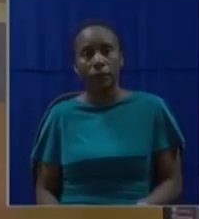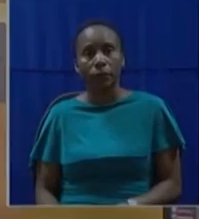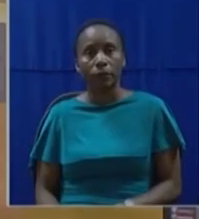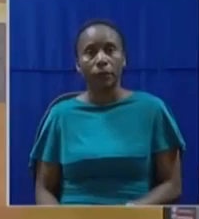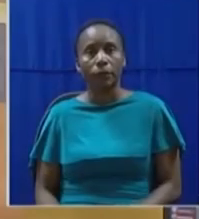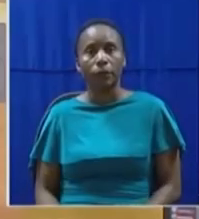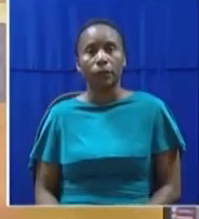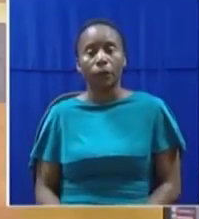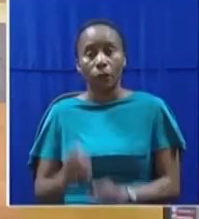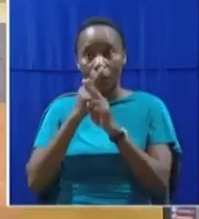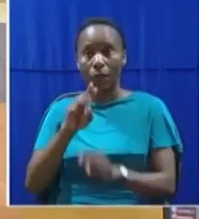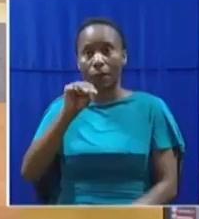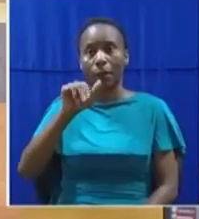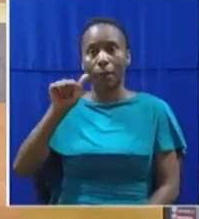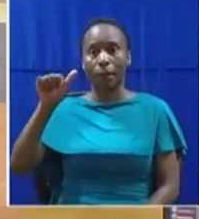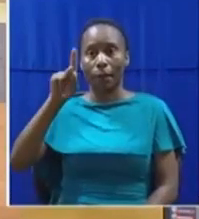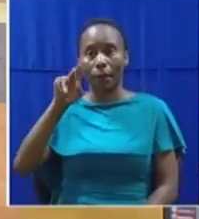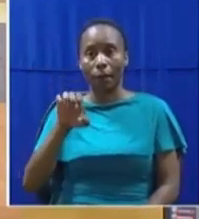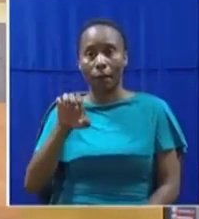Honorable Mike.